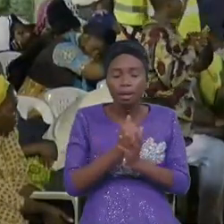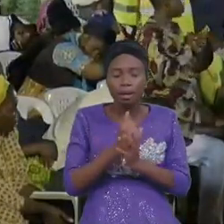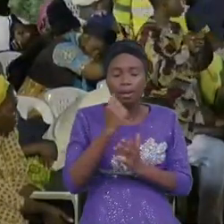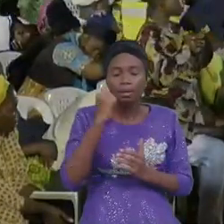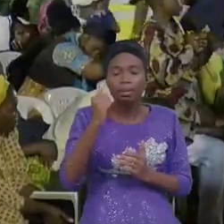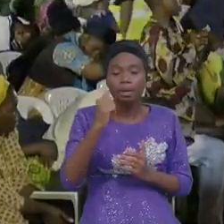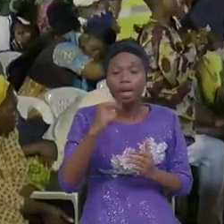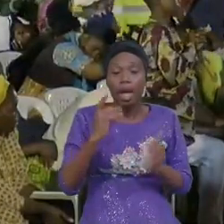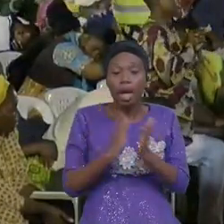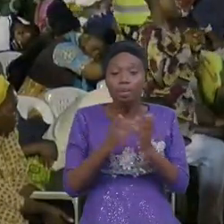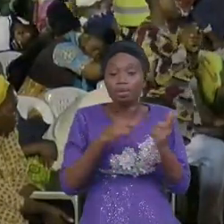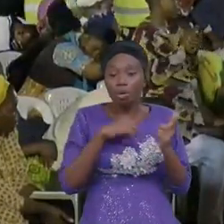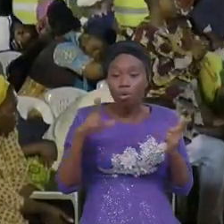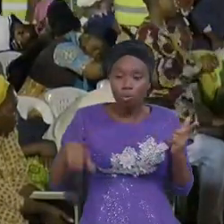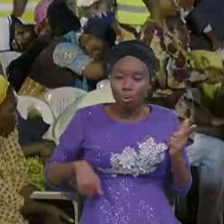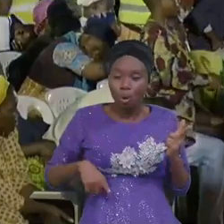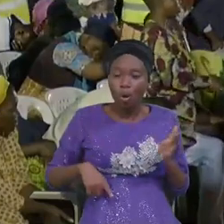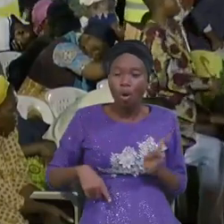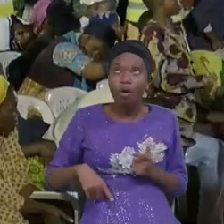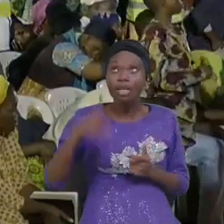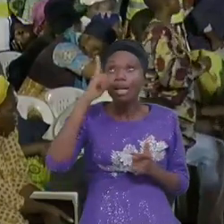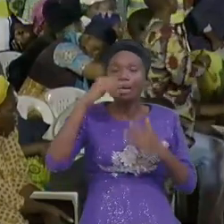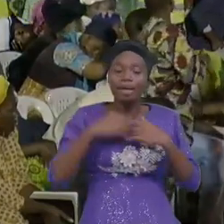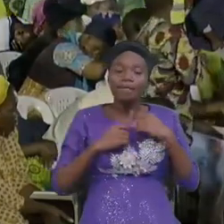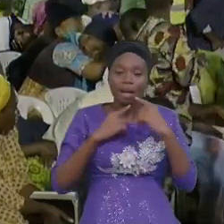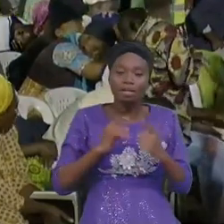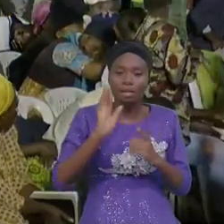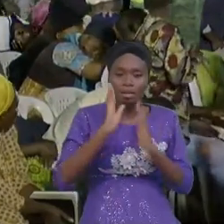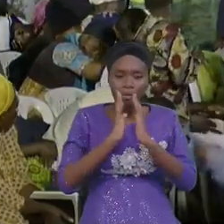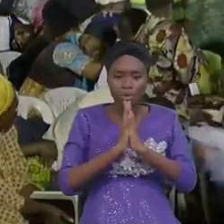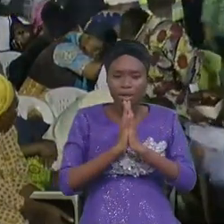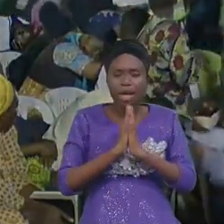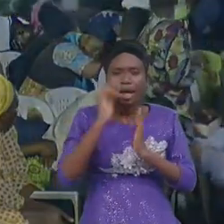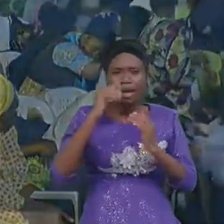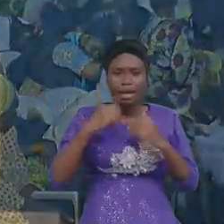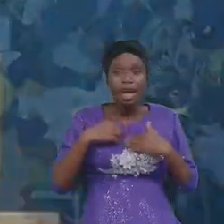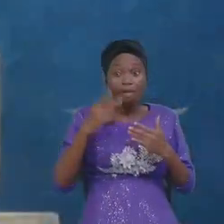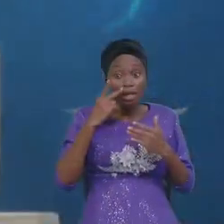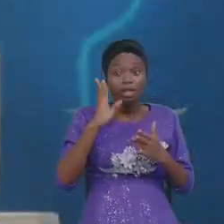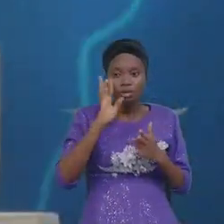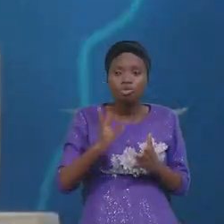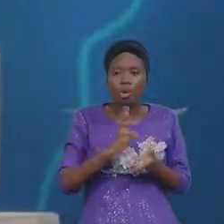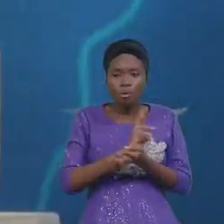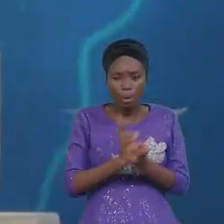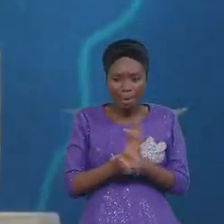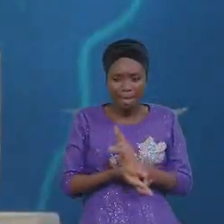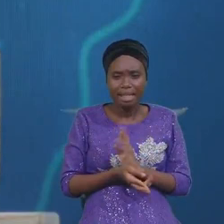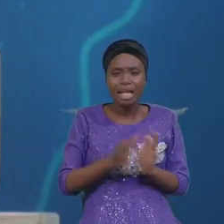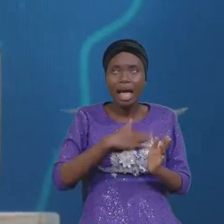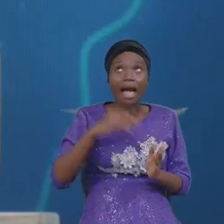Praise the Lord, he has answered your prayer. He has recognized your repentance and he